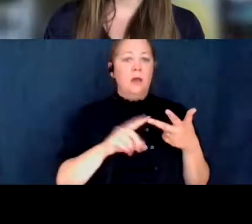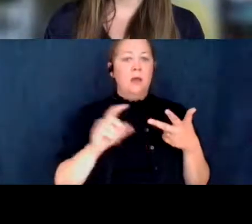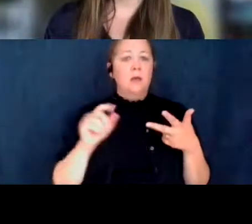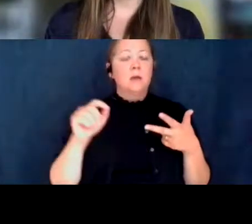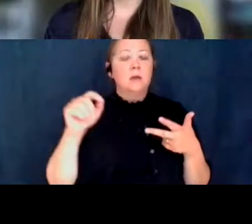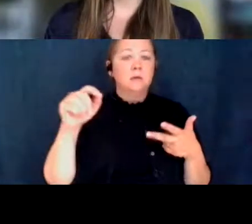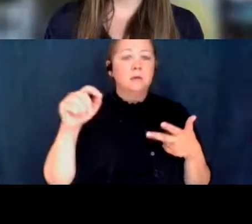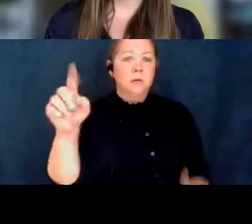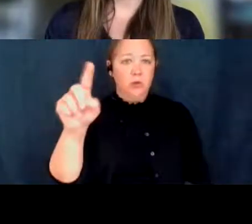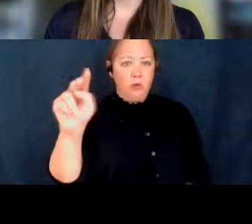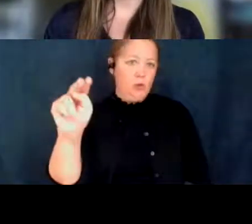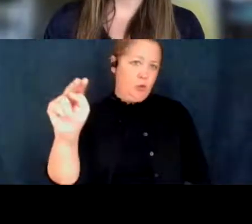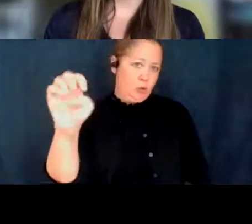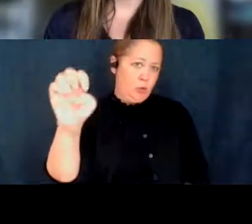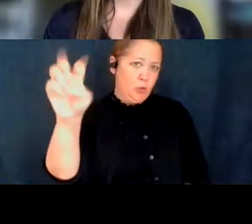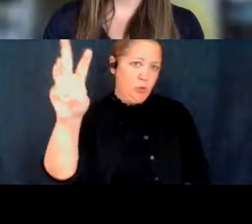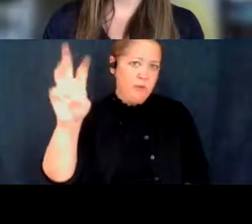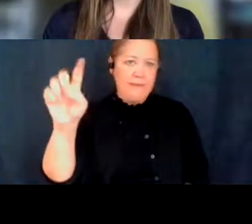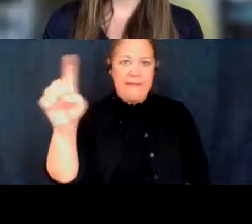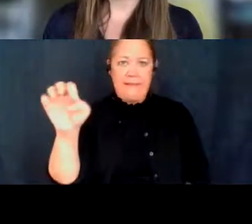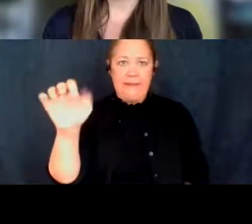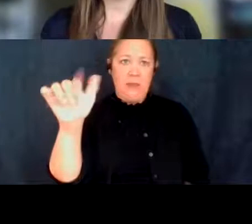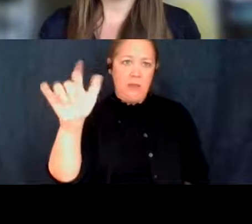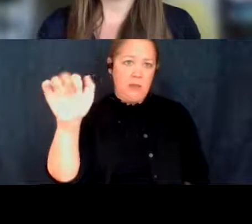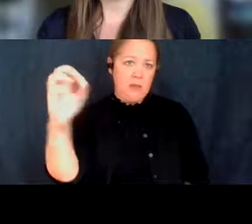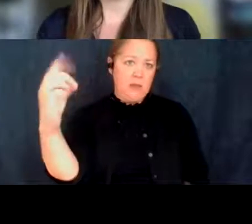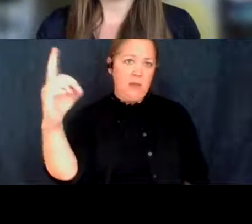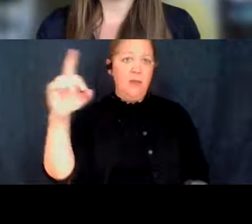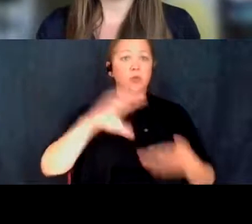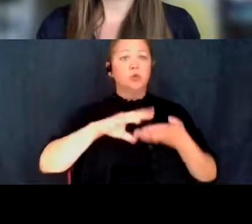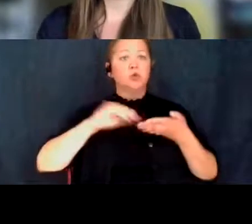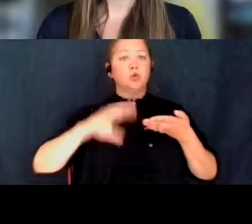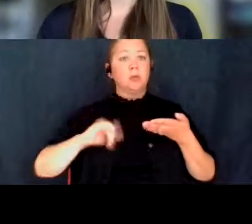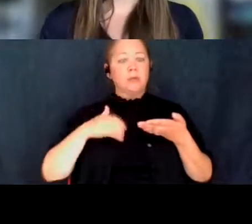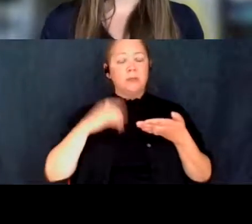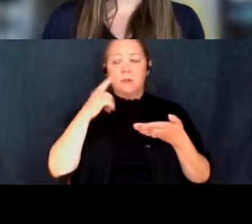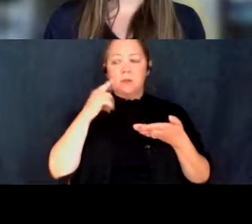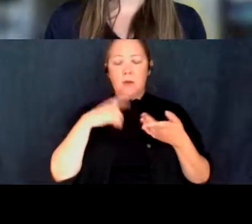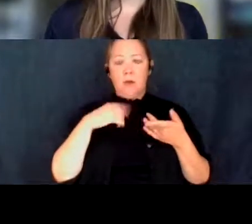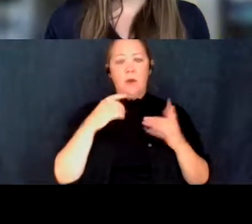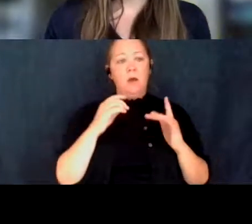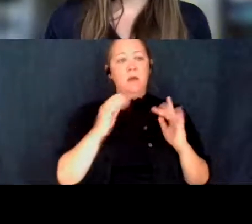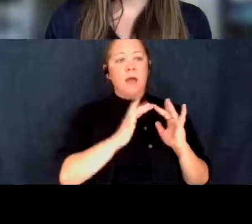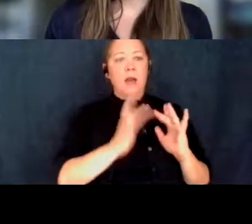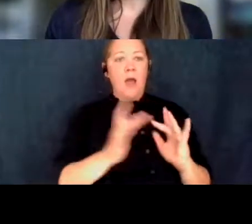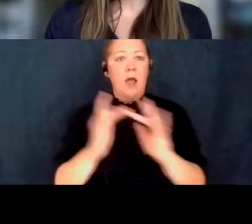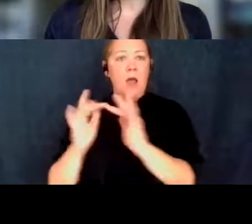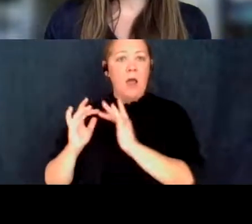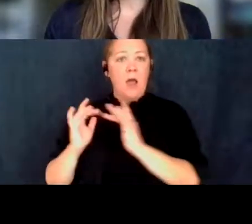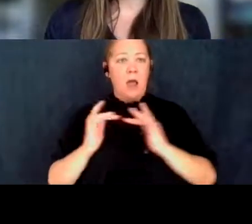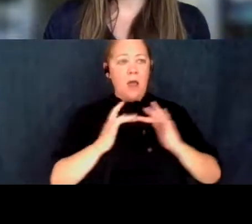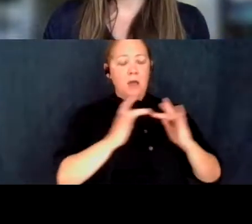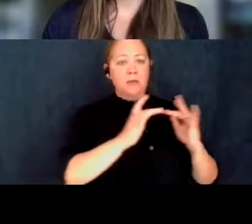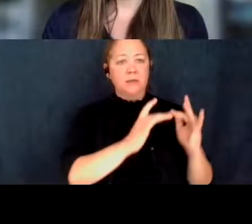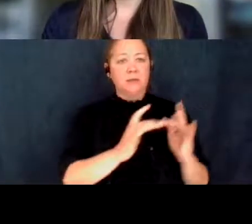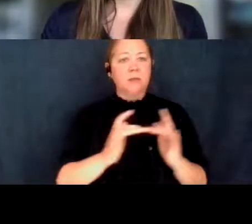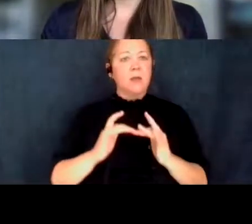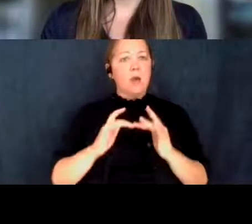across the world and reflect on these intercultural concepts together. We're also wondering, is this